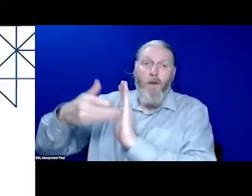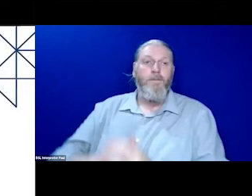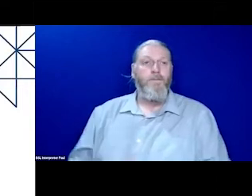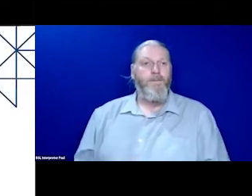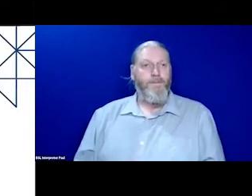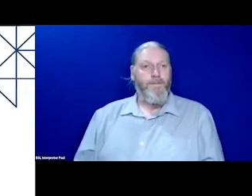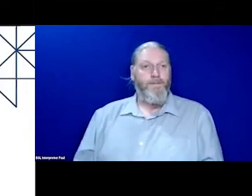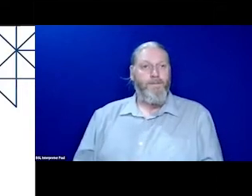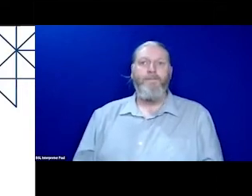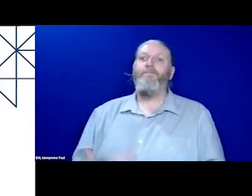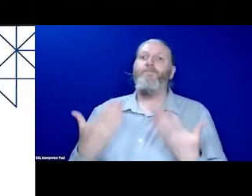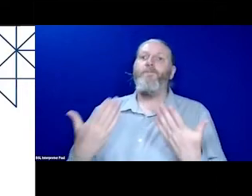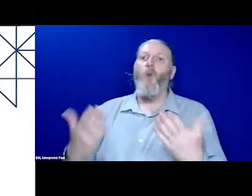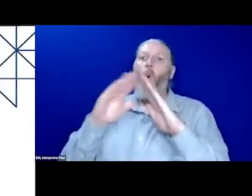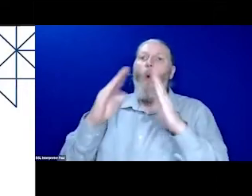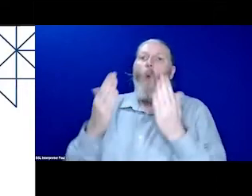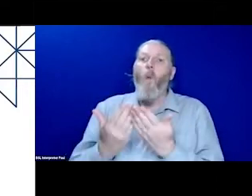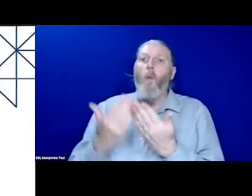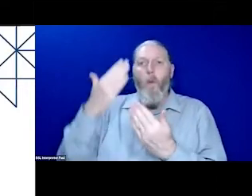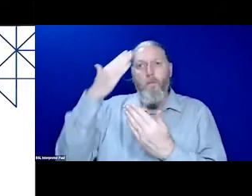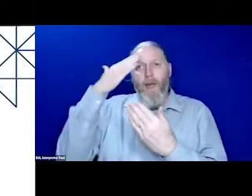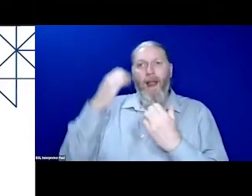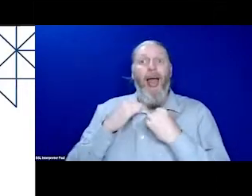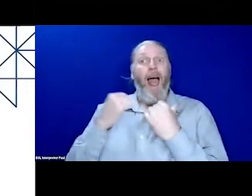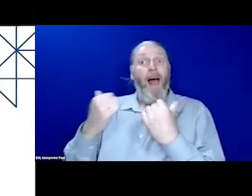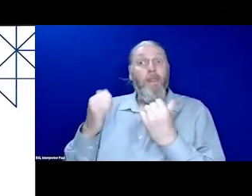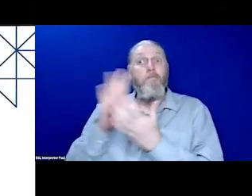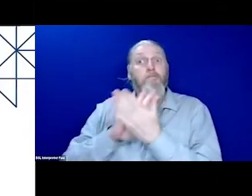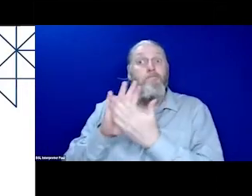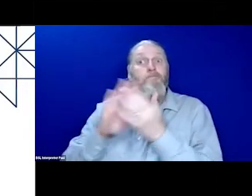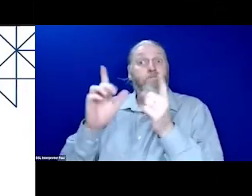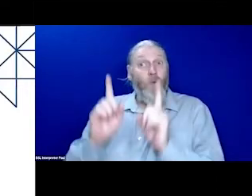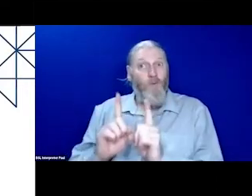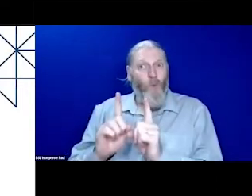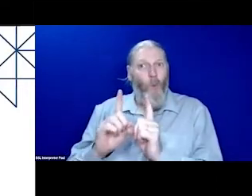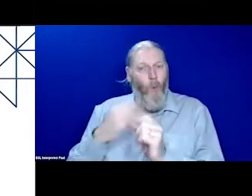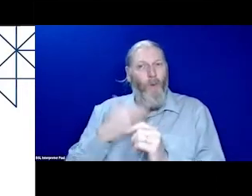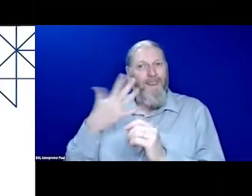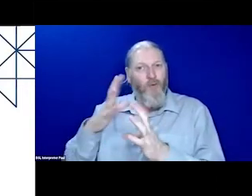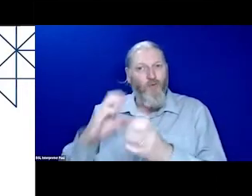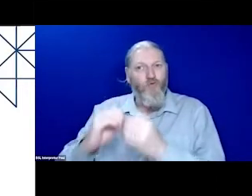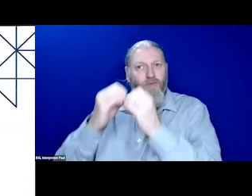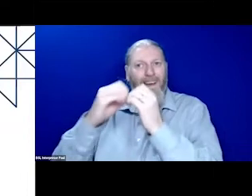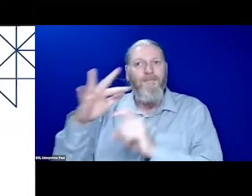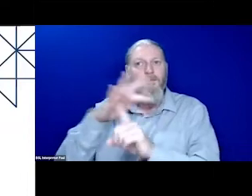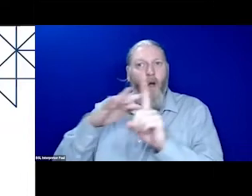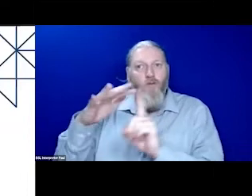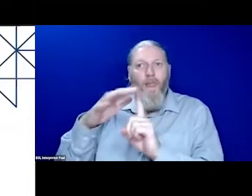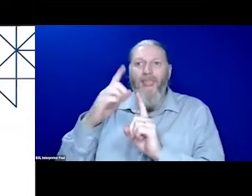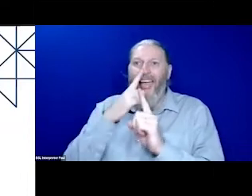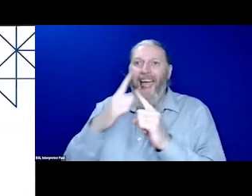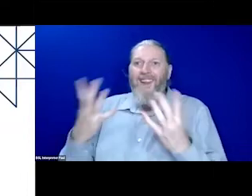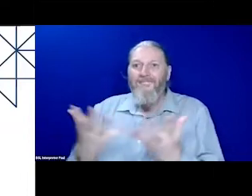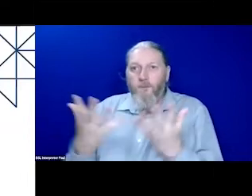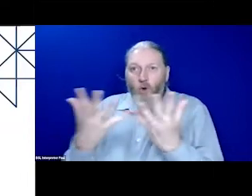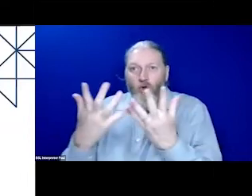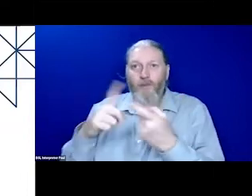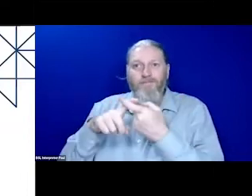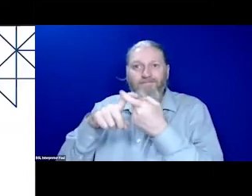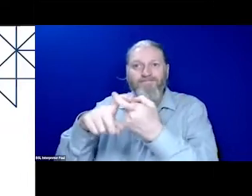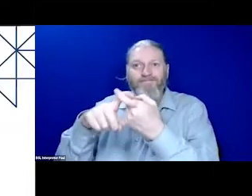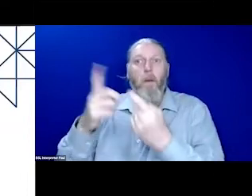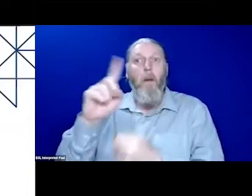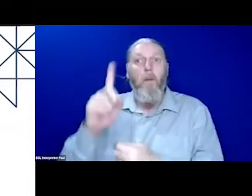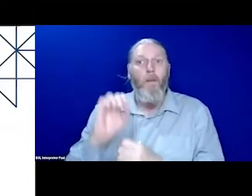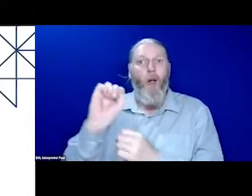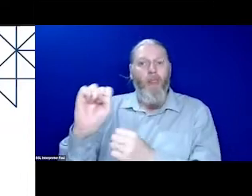mental health is therefore saying is that we need an environment that fosters mental health and well-being for all. But the climate crisis gravely threatens